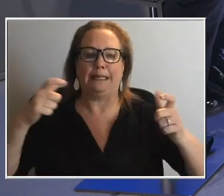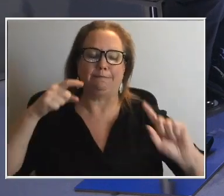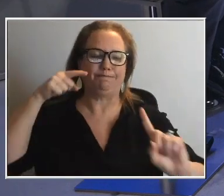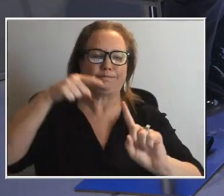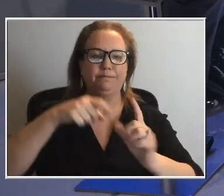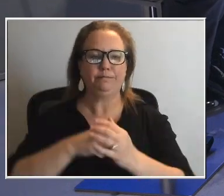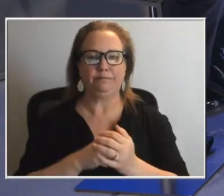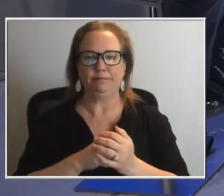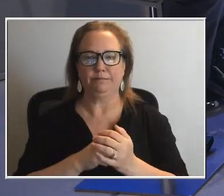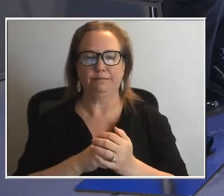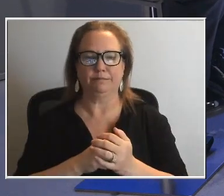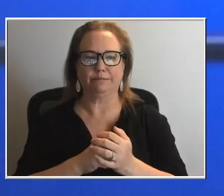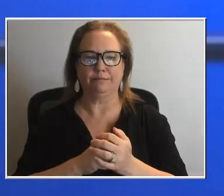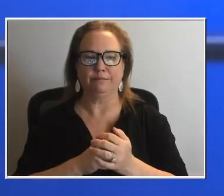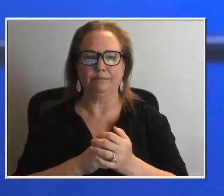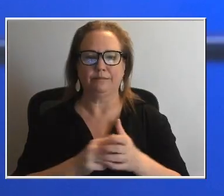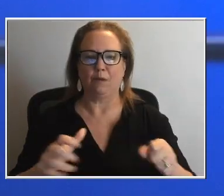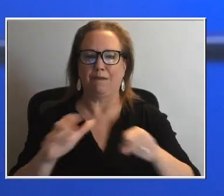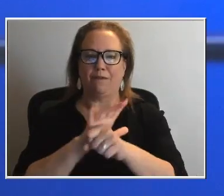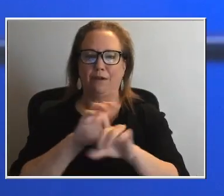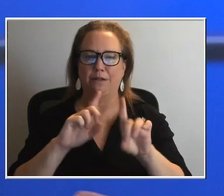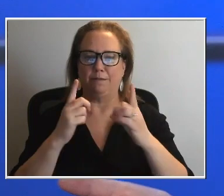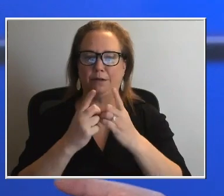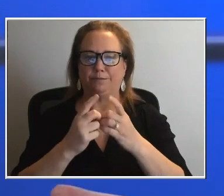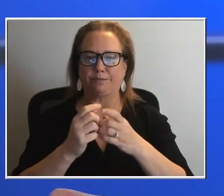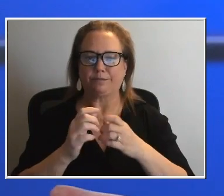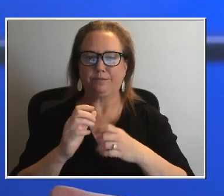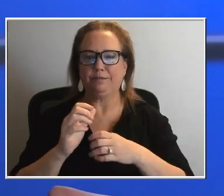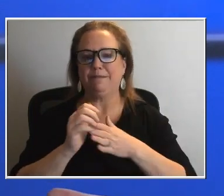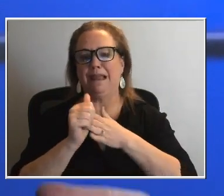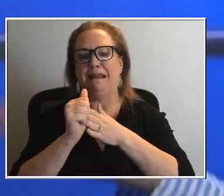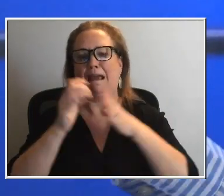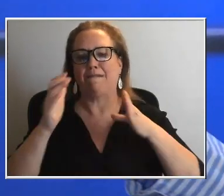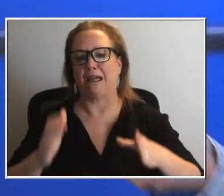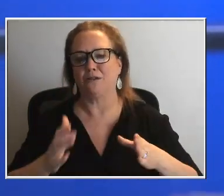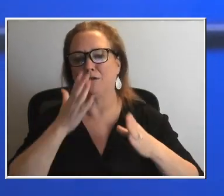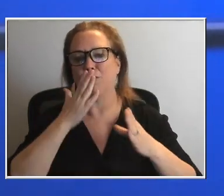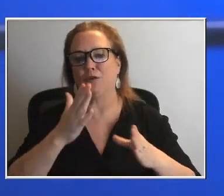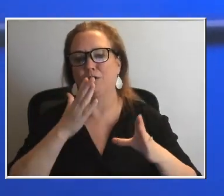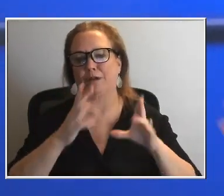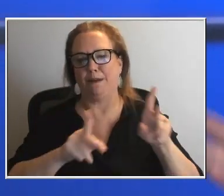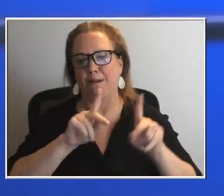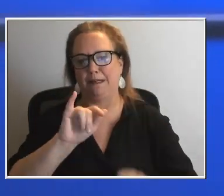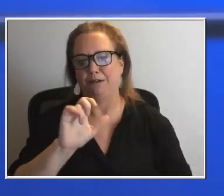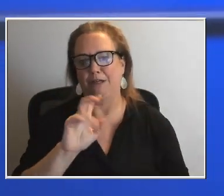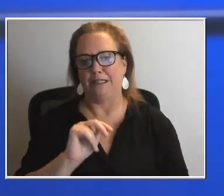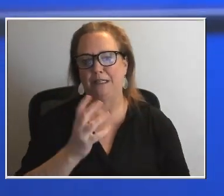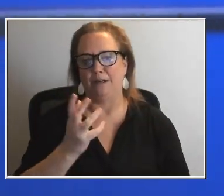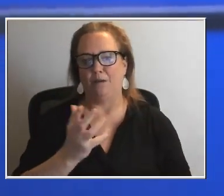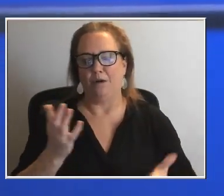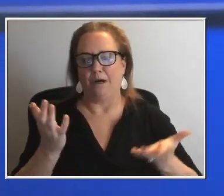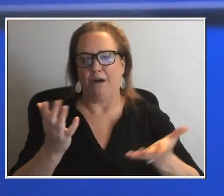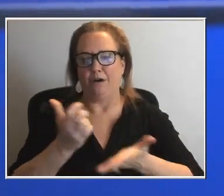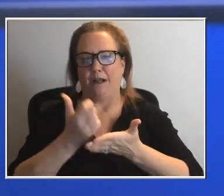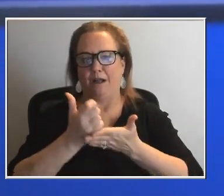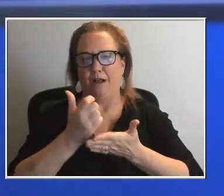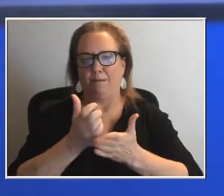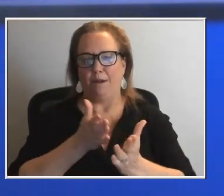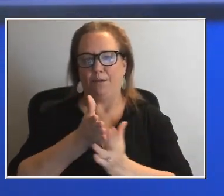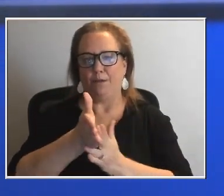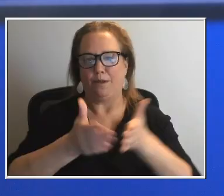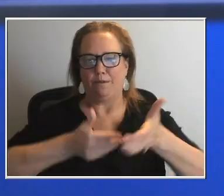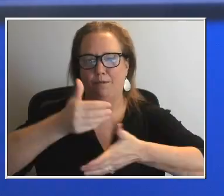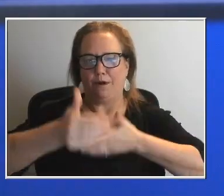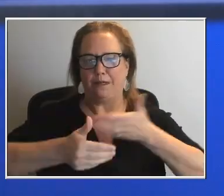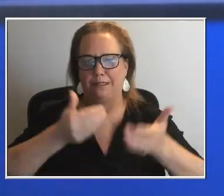an entire Department of Navigation dedicated to good folks like Jason here, and we're here to help guide you through the process and the